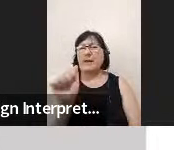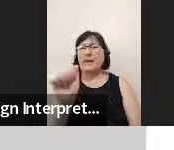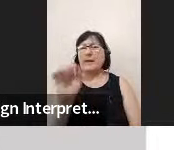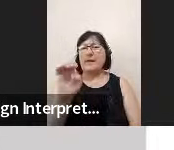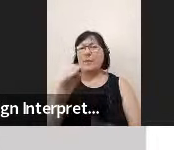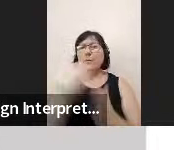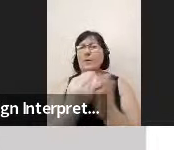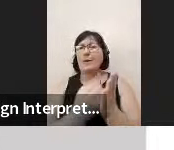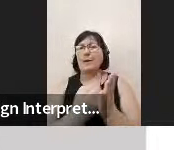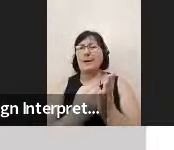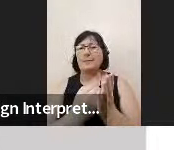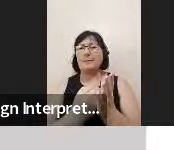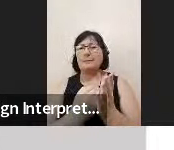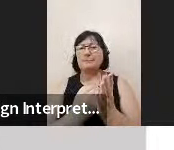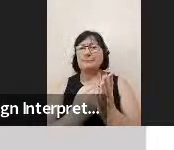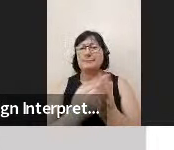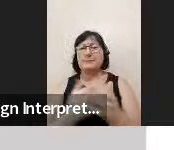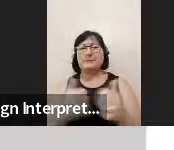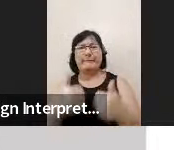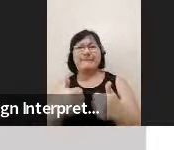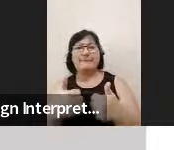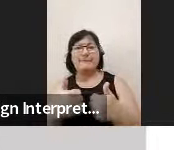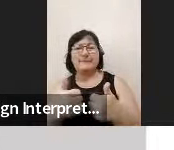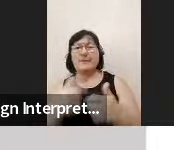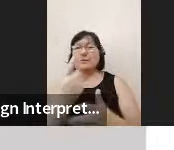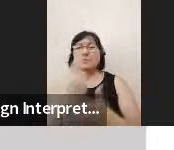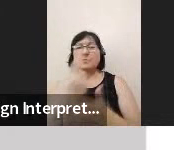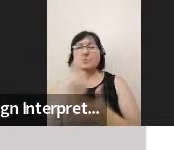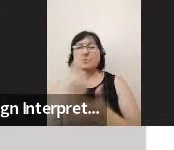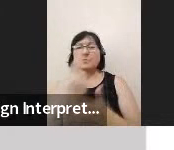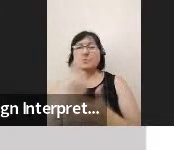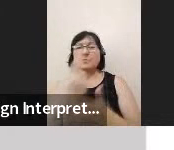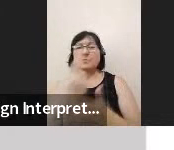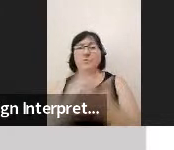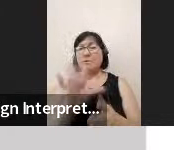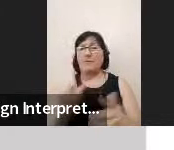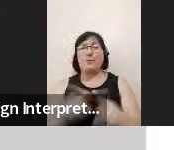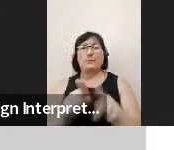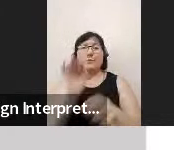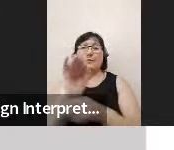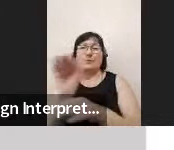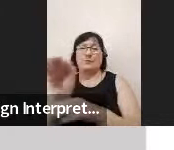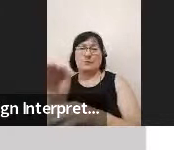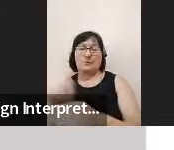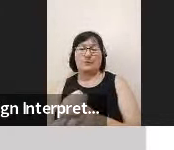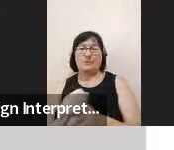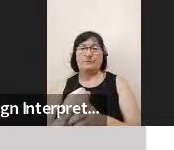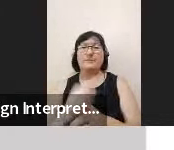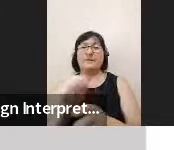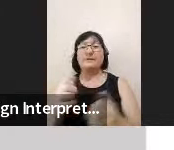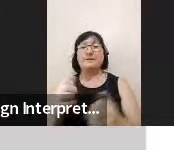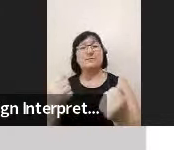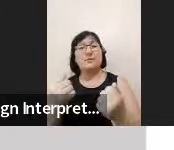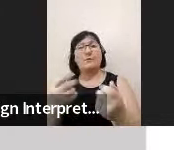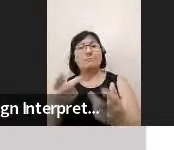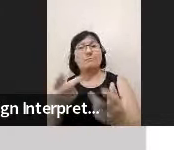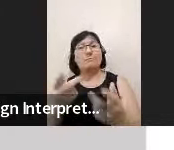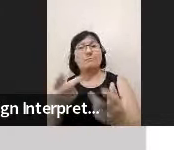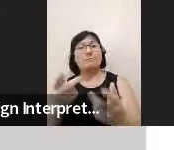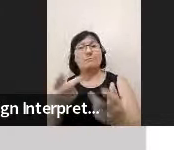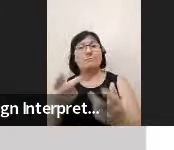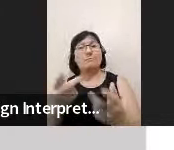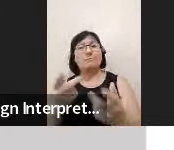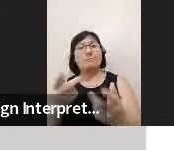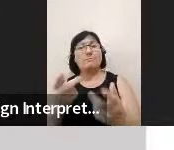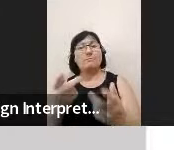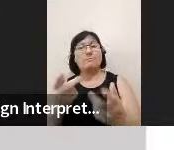again, globally. So there are very strong incentives that are offered by this program. I will share those incentives